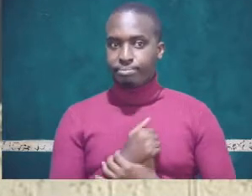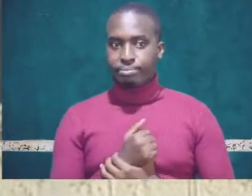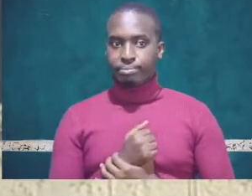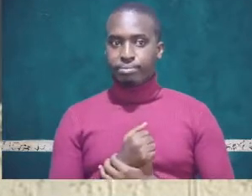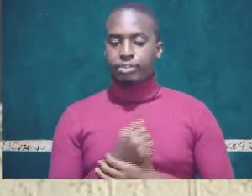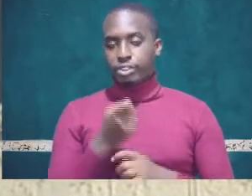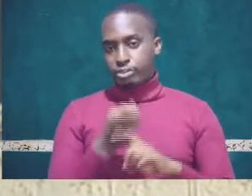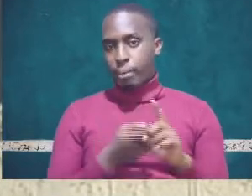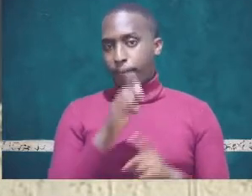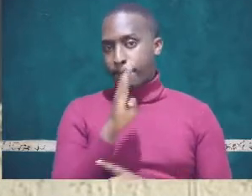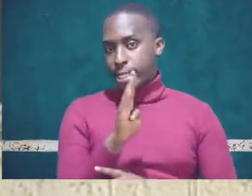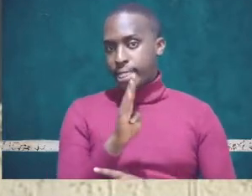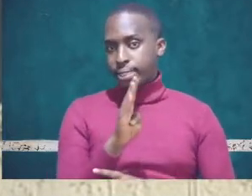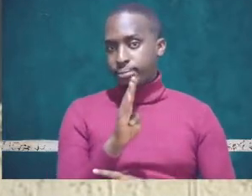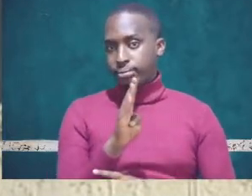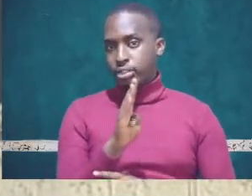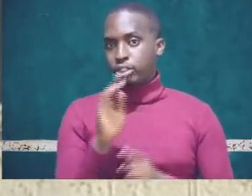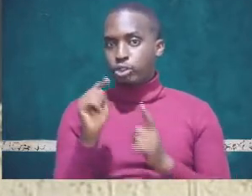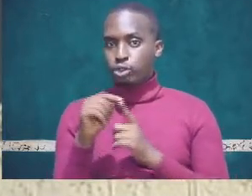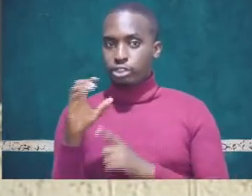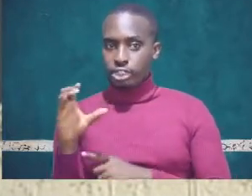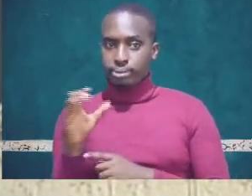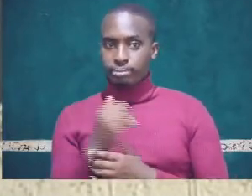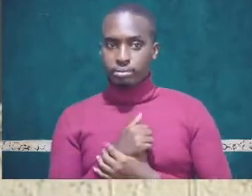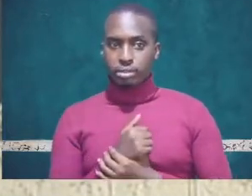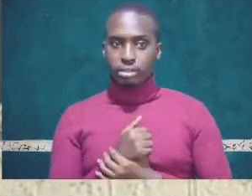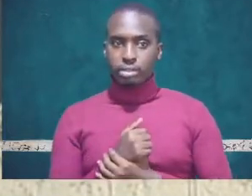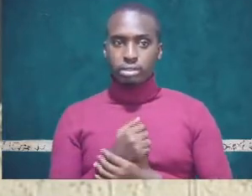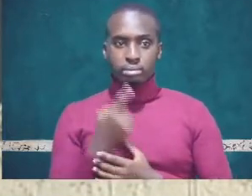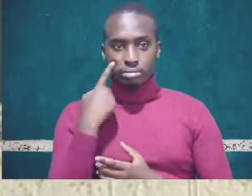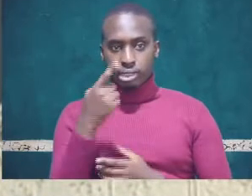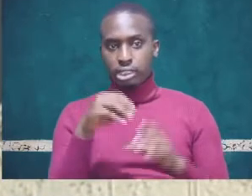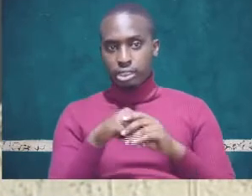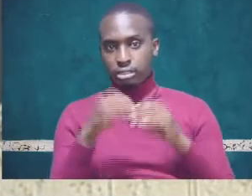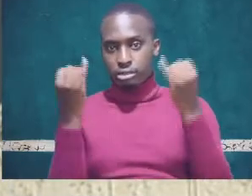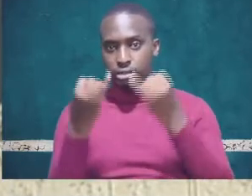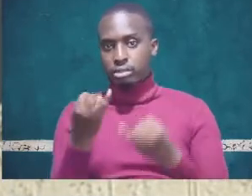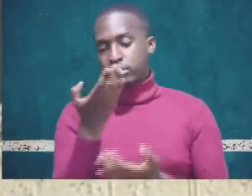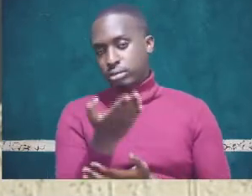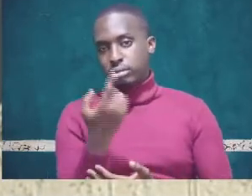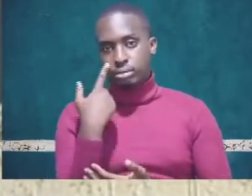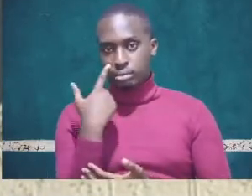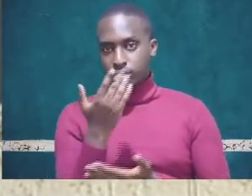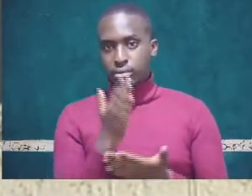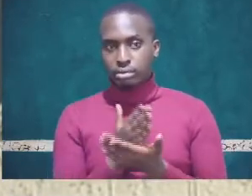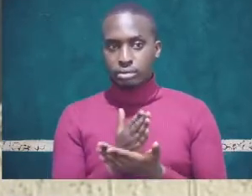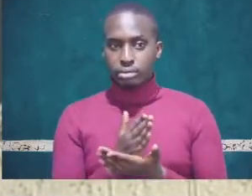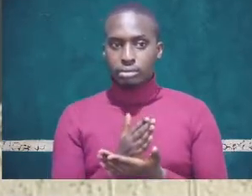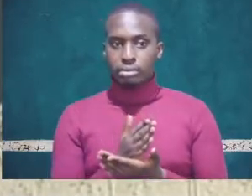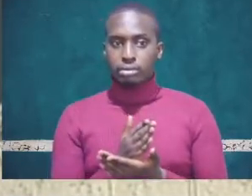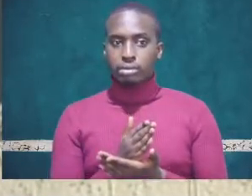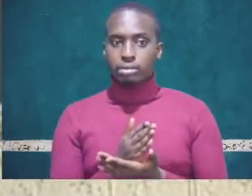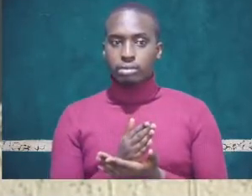from point B to point C along this curve. There is an extension